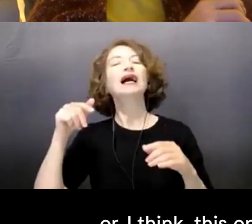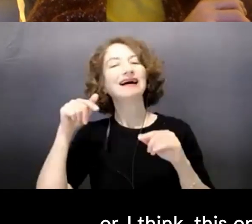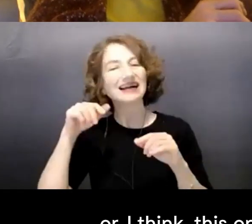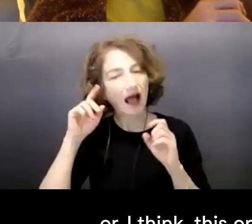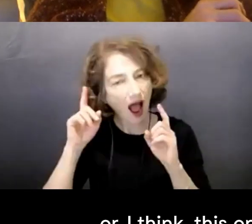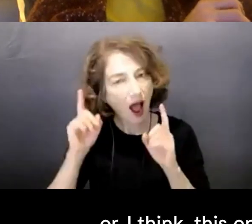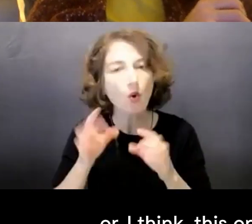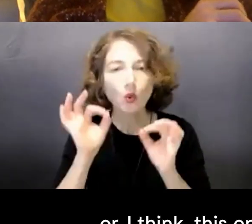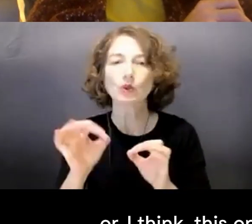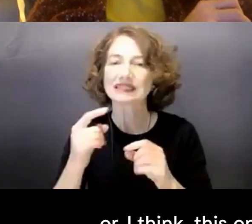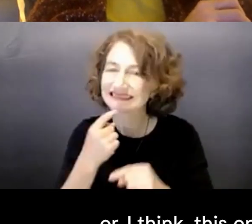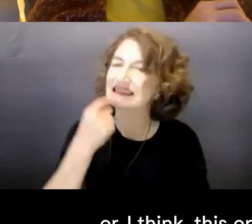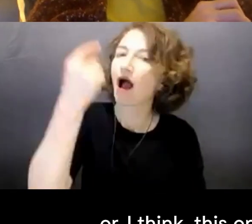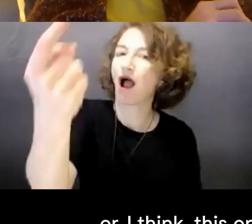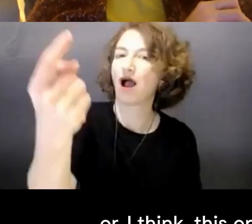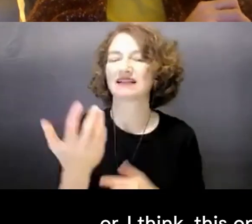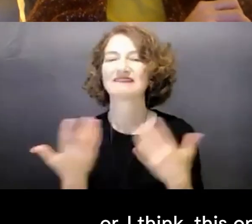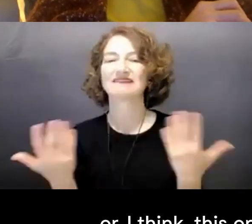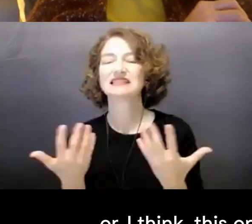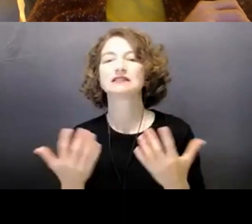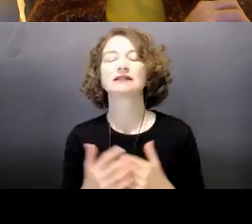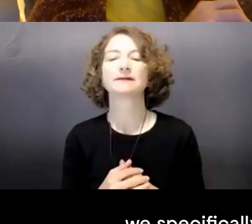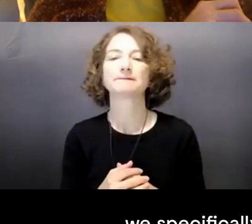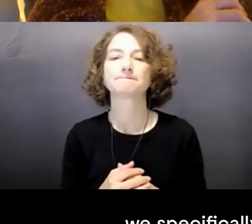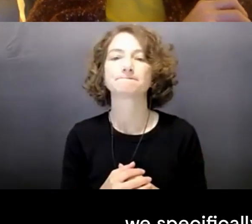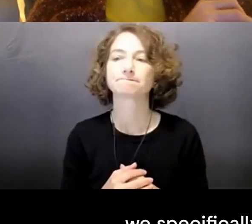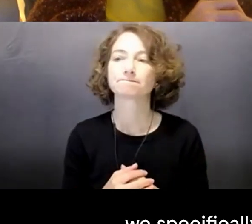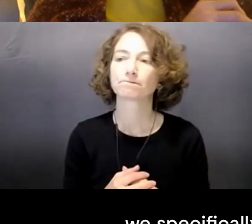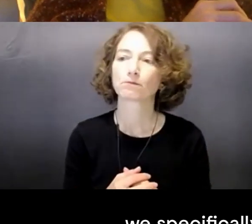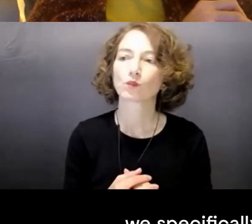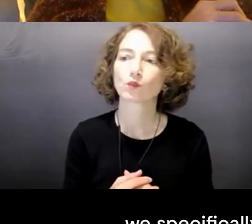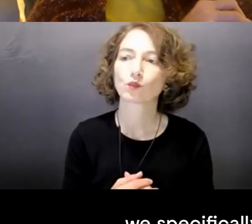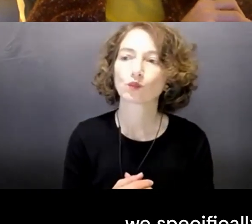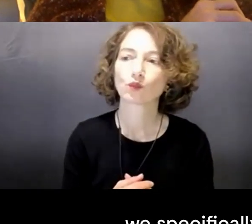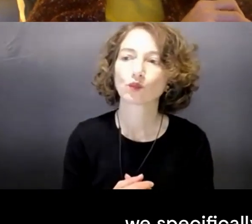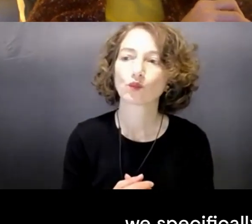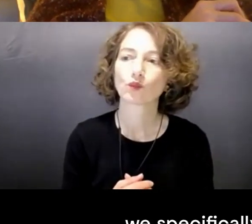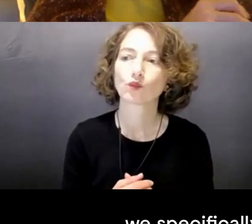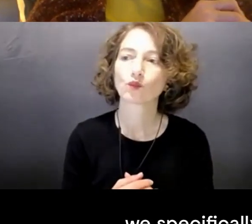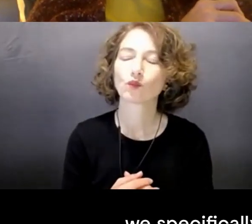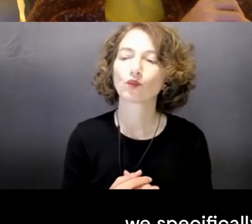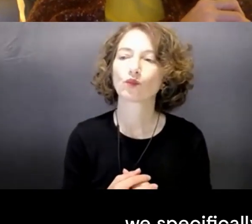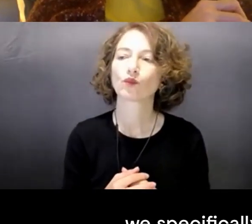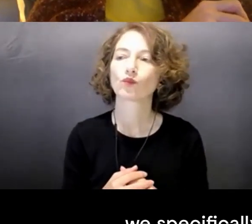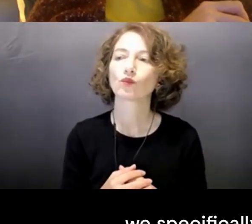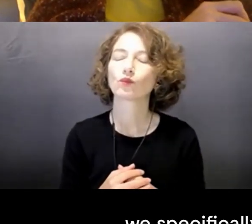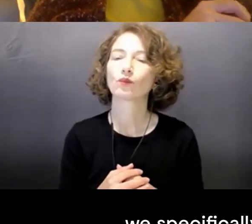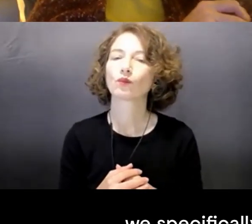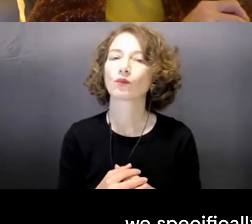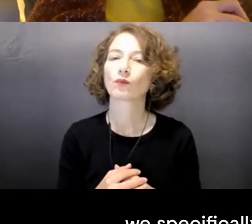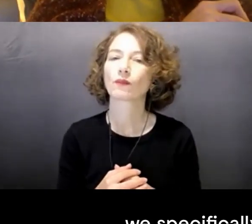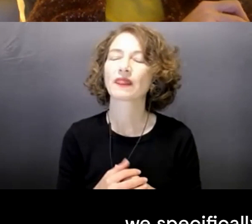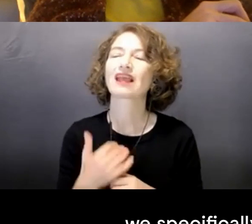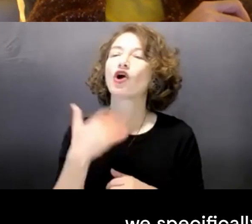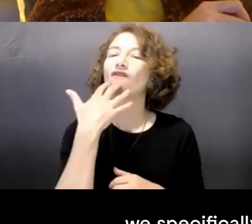again, that that we specifically want to make space,